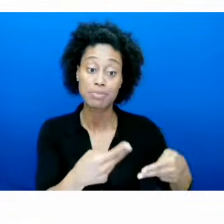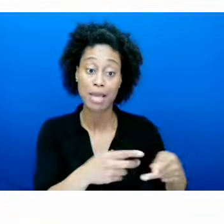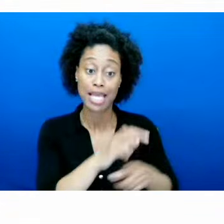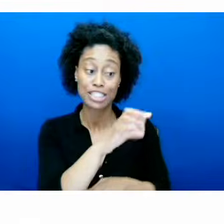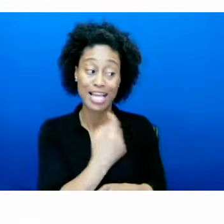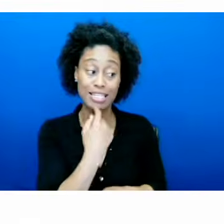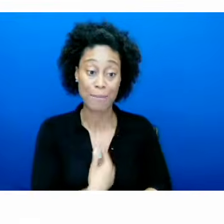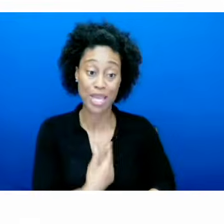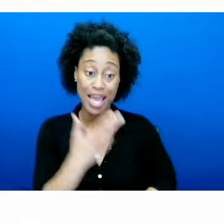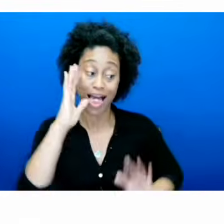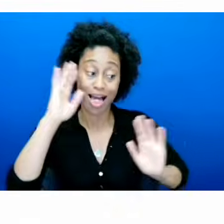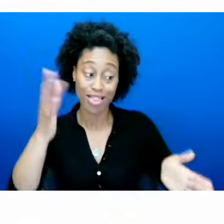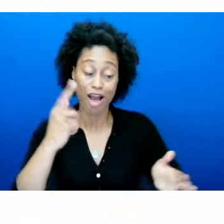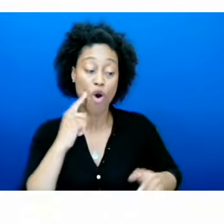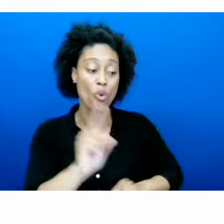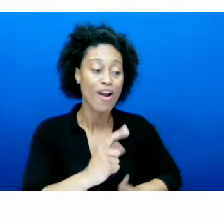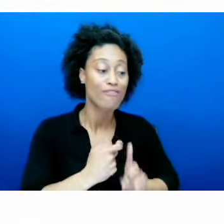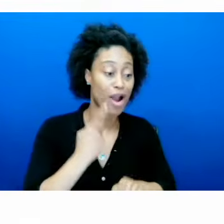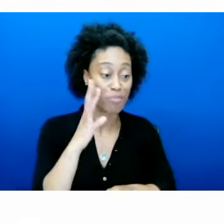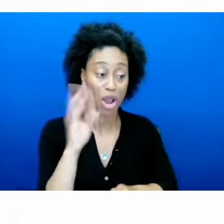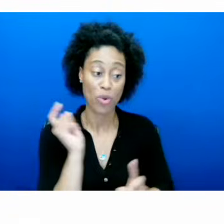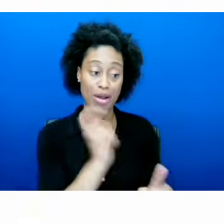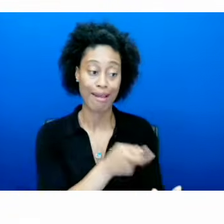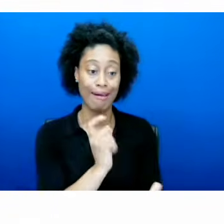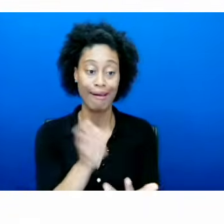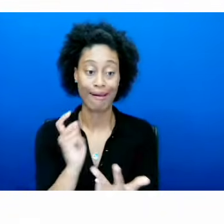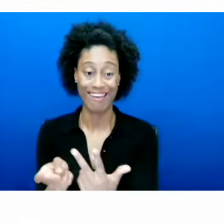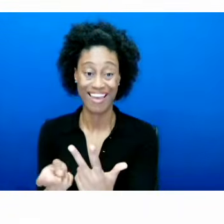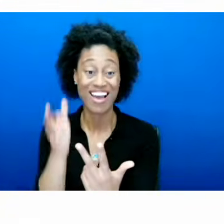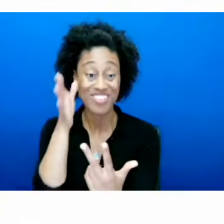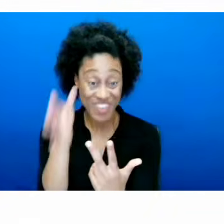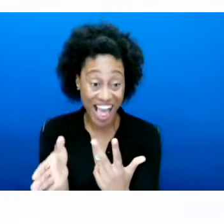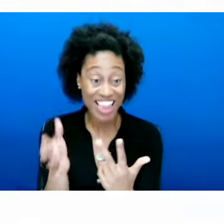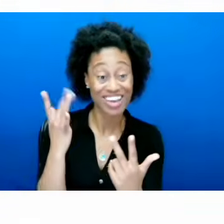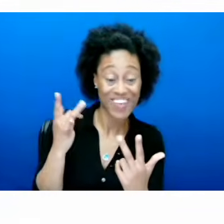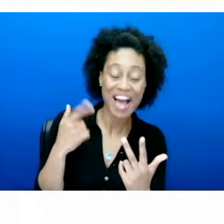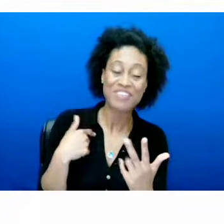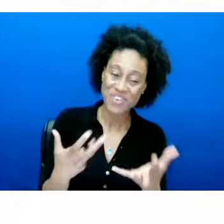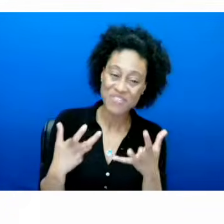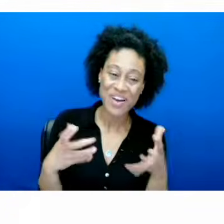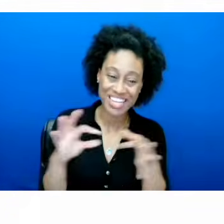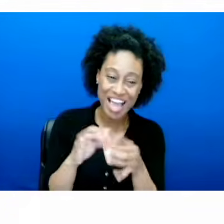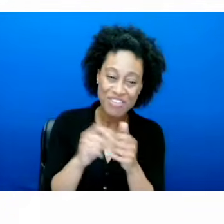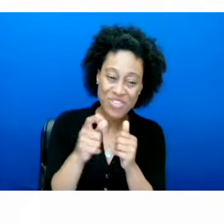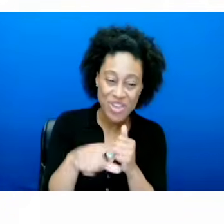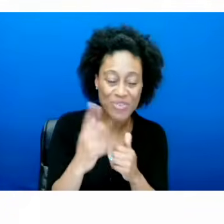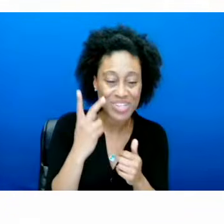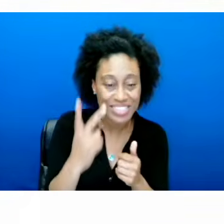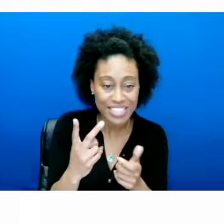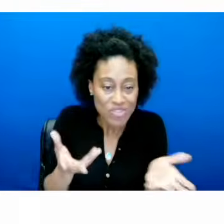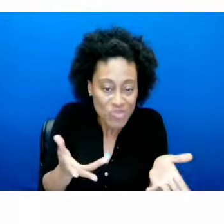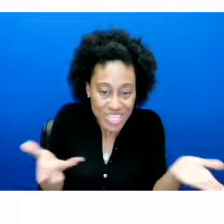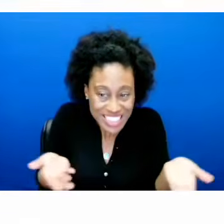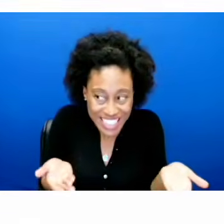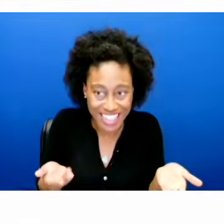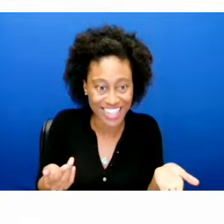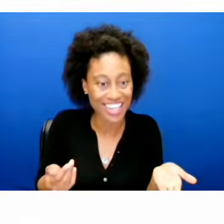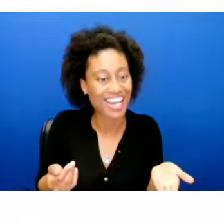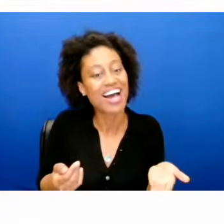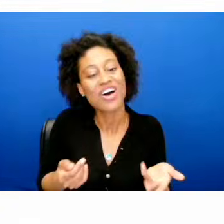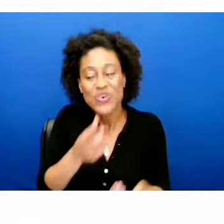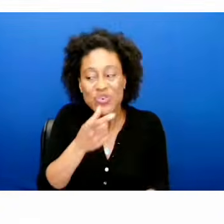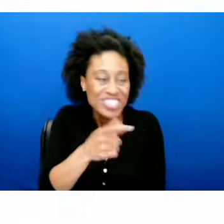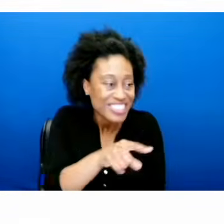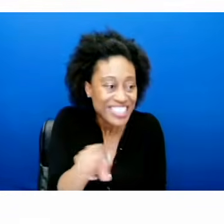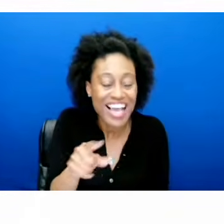from where you're watching from, and go ahead and engage with us today because we want to connect with you. We want to see what's here, and we want you all talking to each other